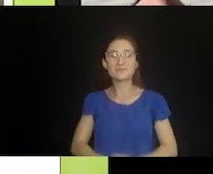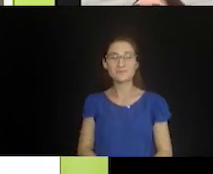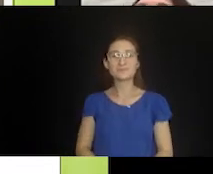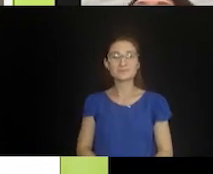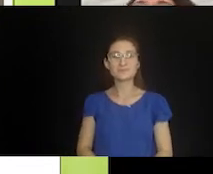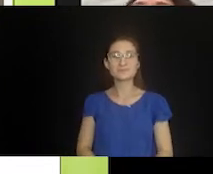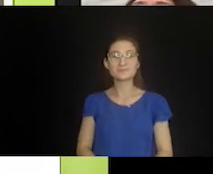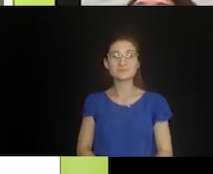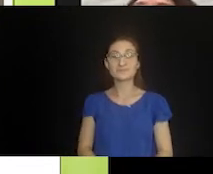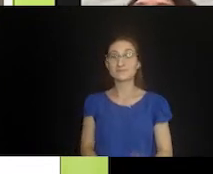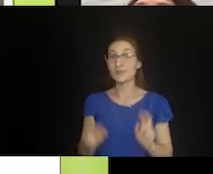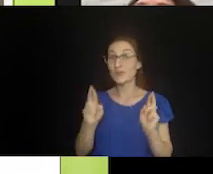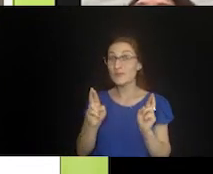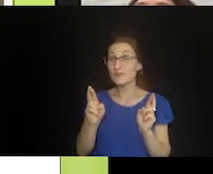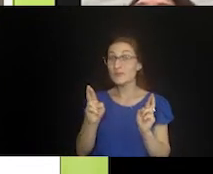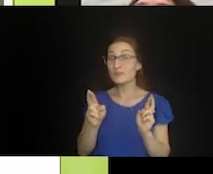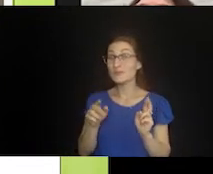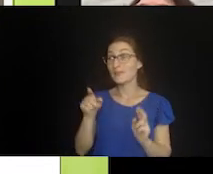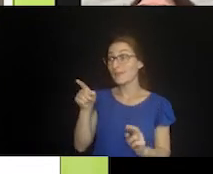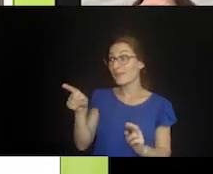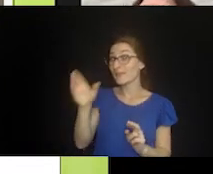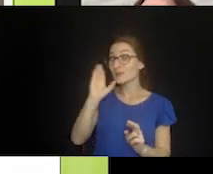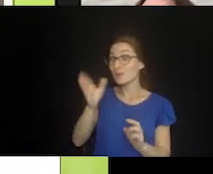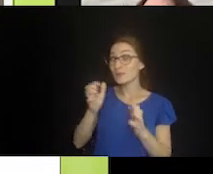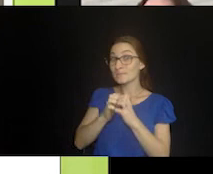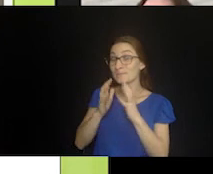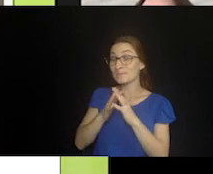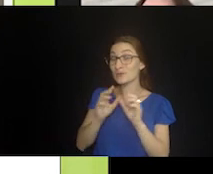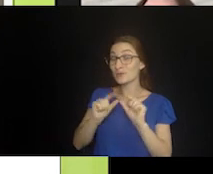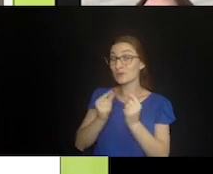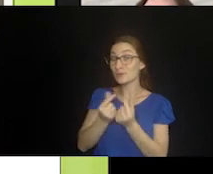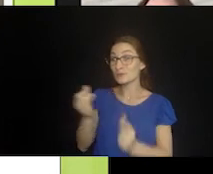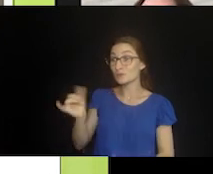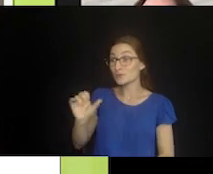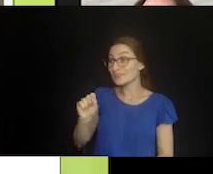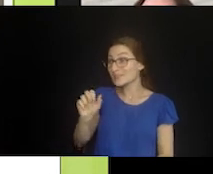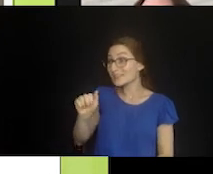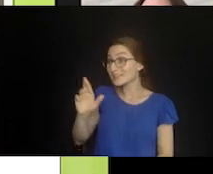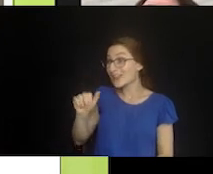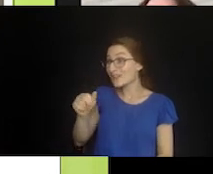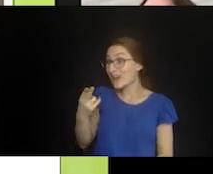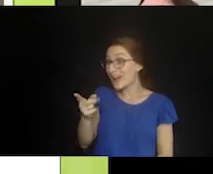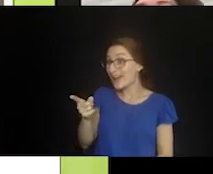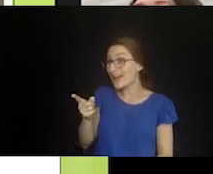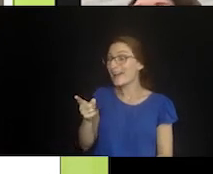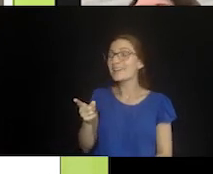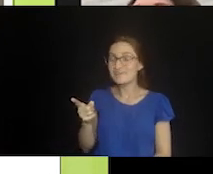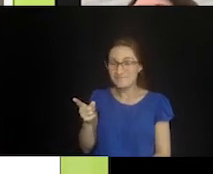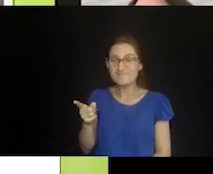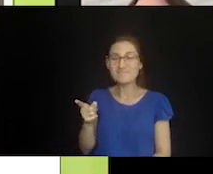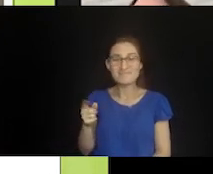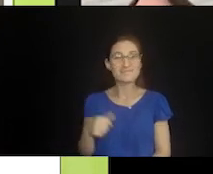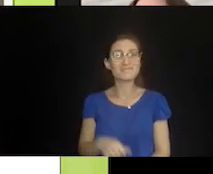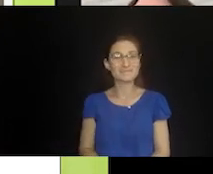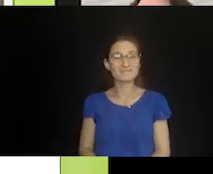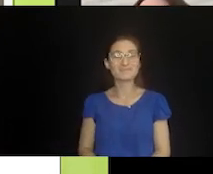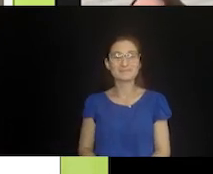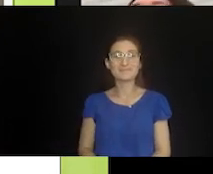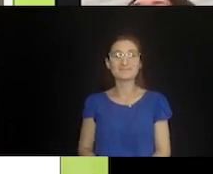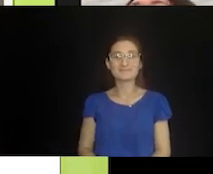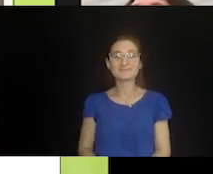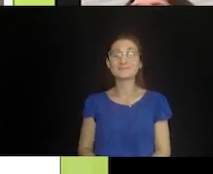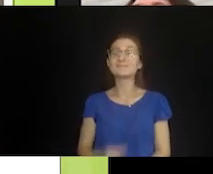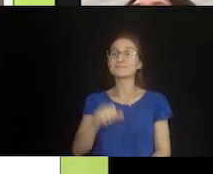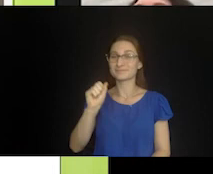exciting. And I hope that you'll start a group too, possibly, Sarah. We're excited about that as